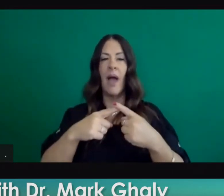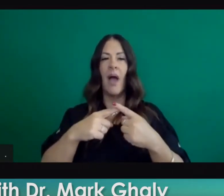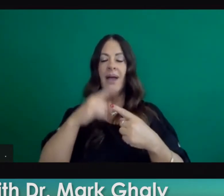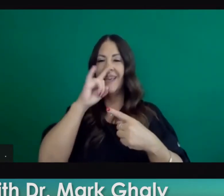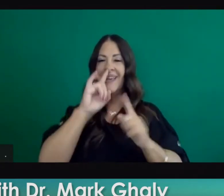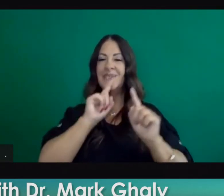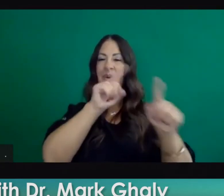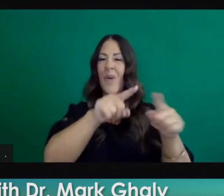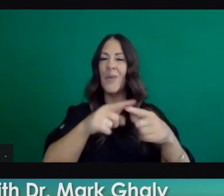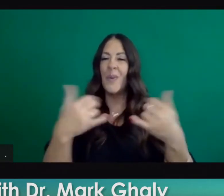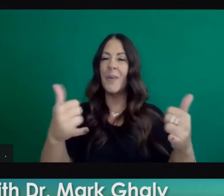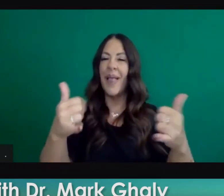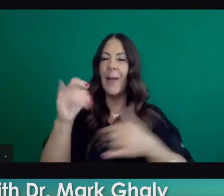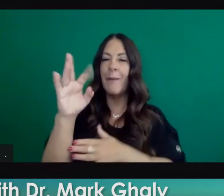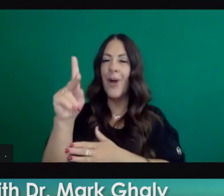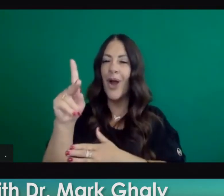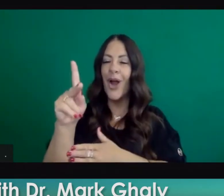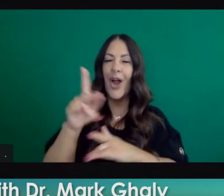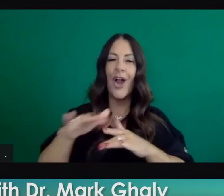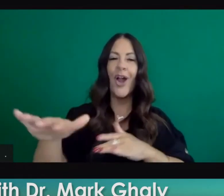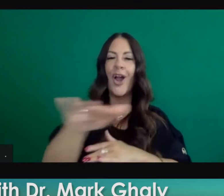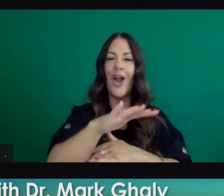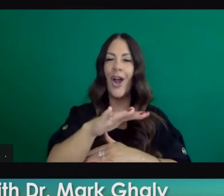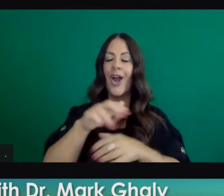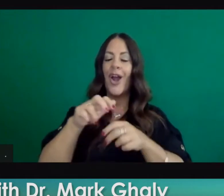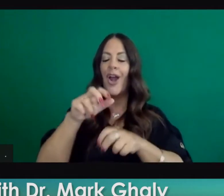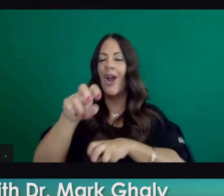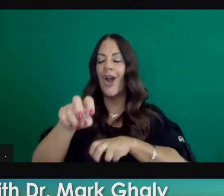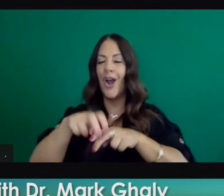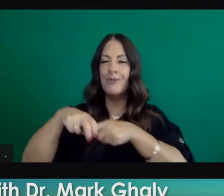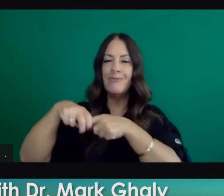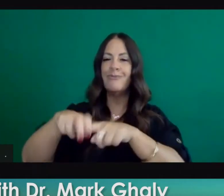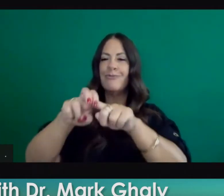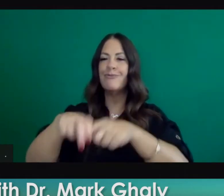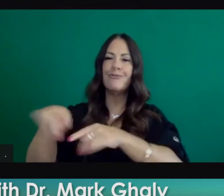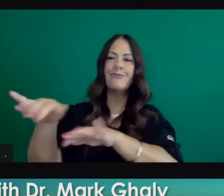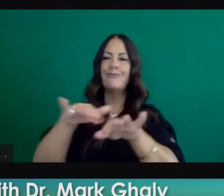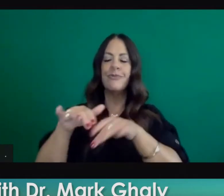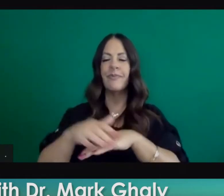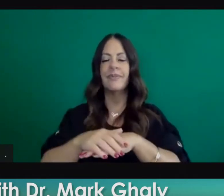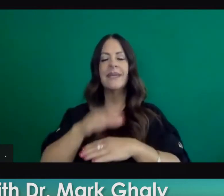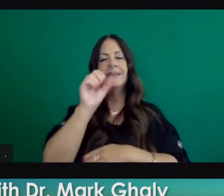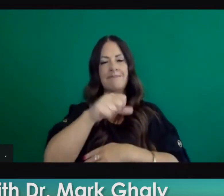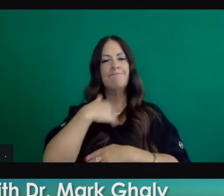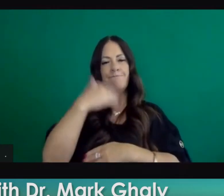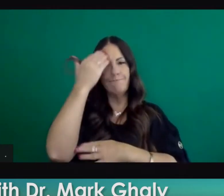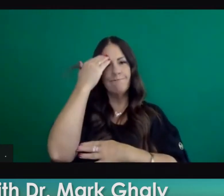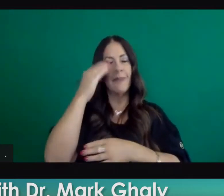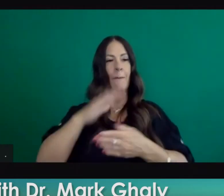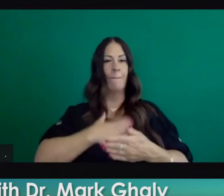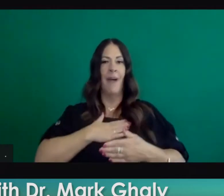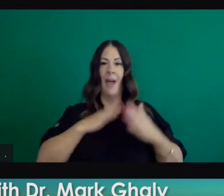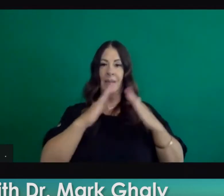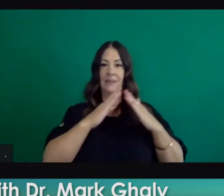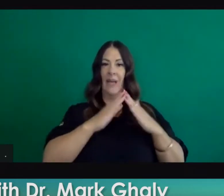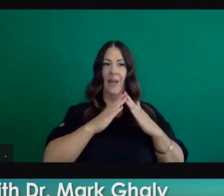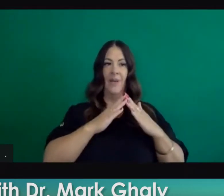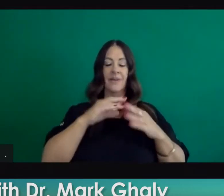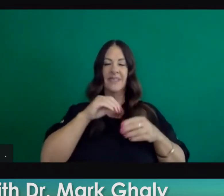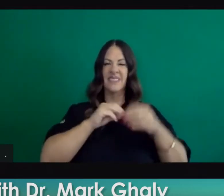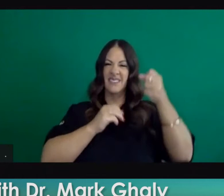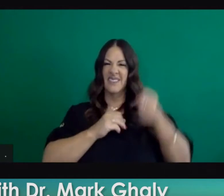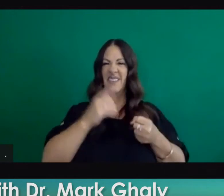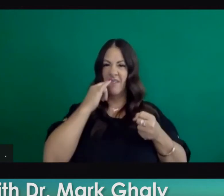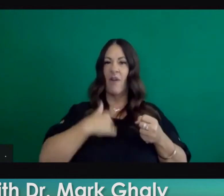playgrounds, some of us have seen in our own communities that they've been used. Actually, in my communities down in Southern California and